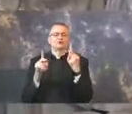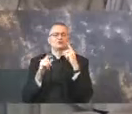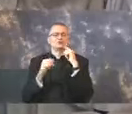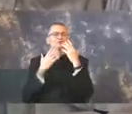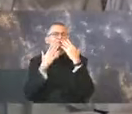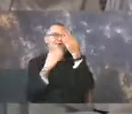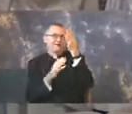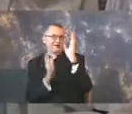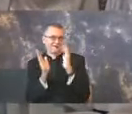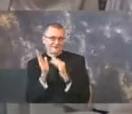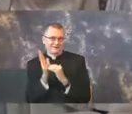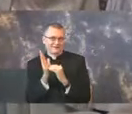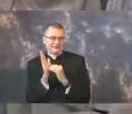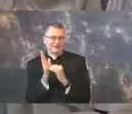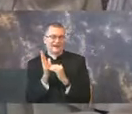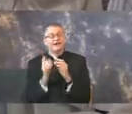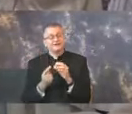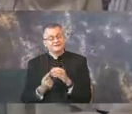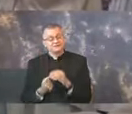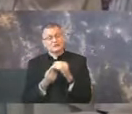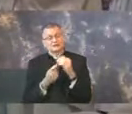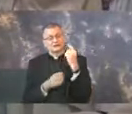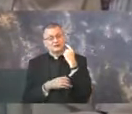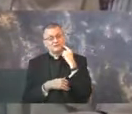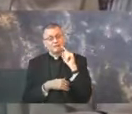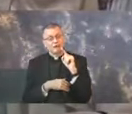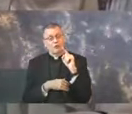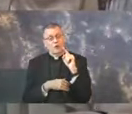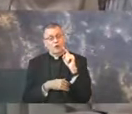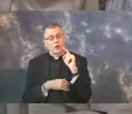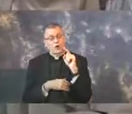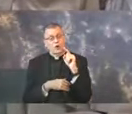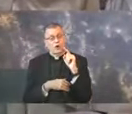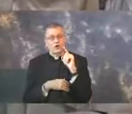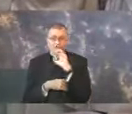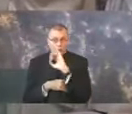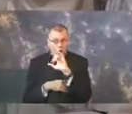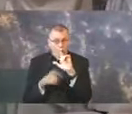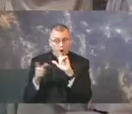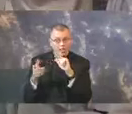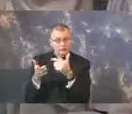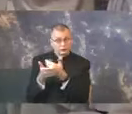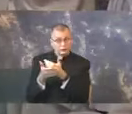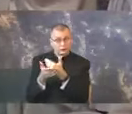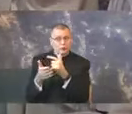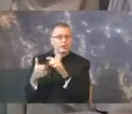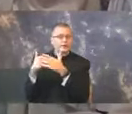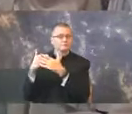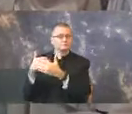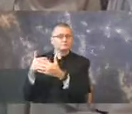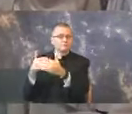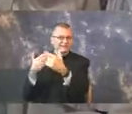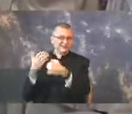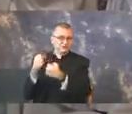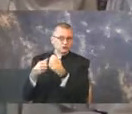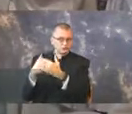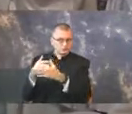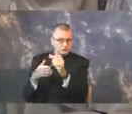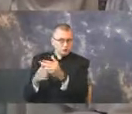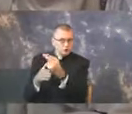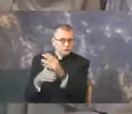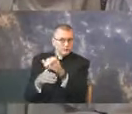again, especially for the gifts of these oils that will be used throughout the year. The oil of the sick